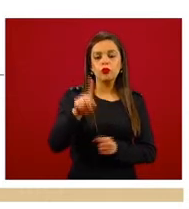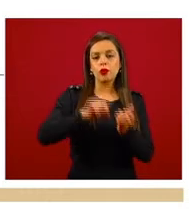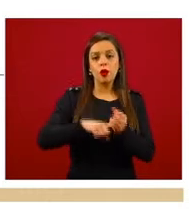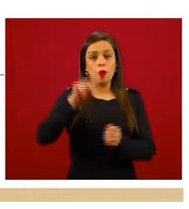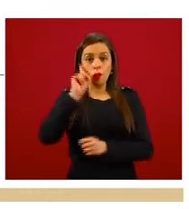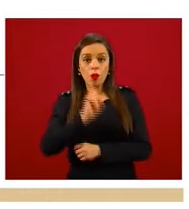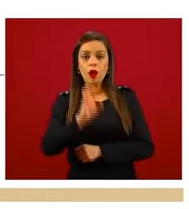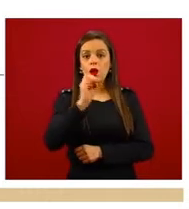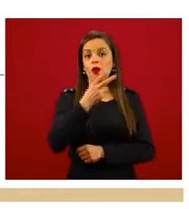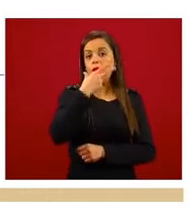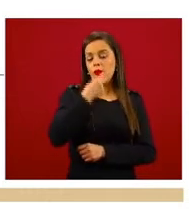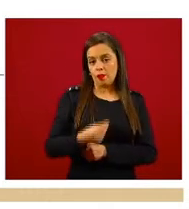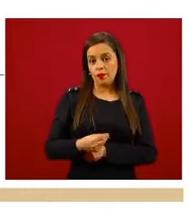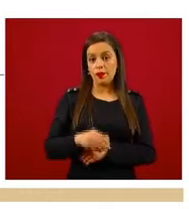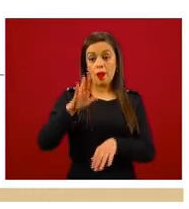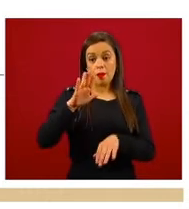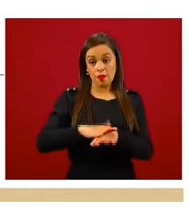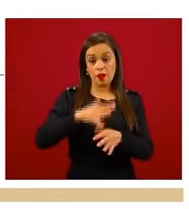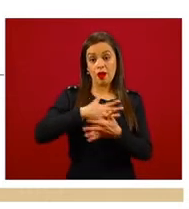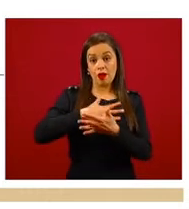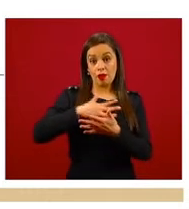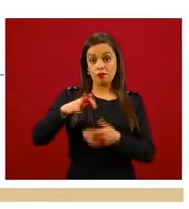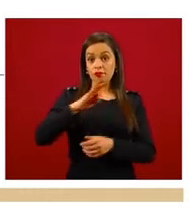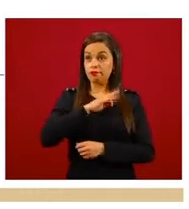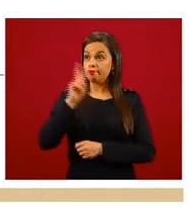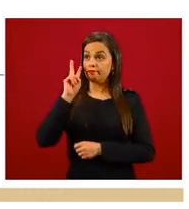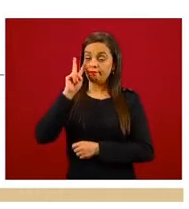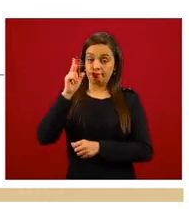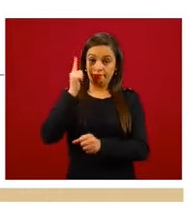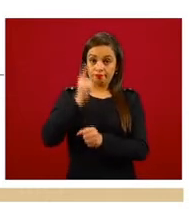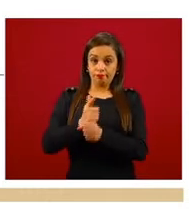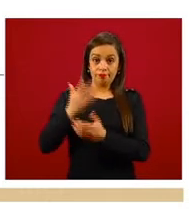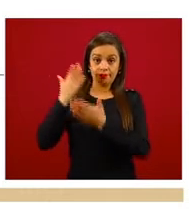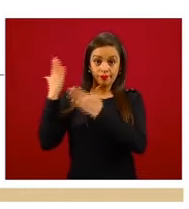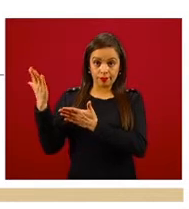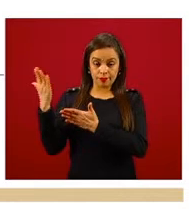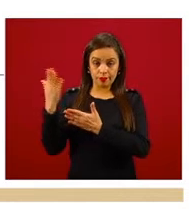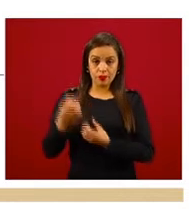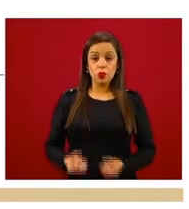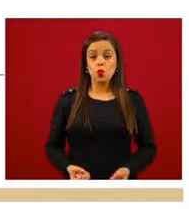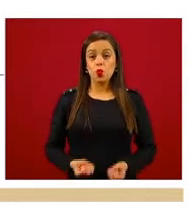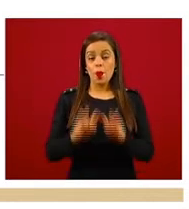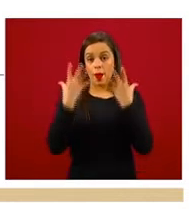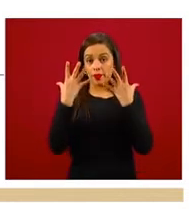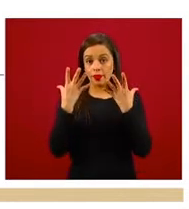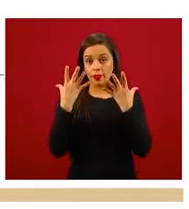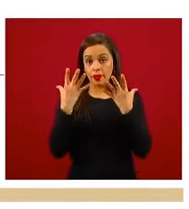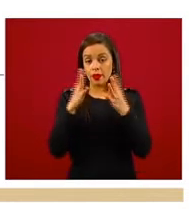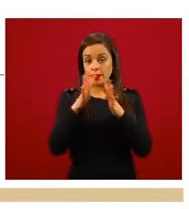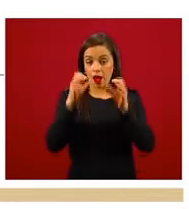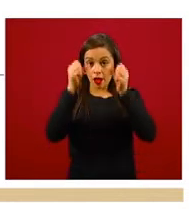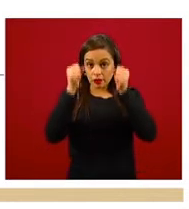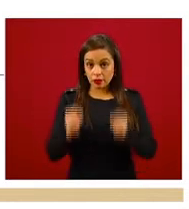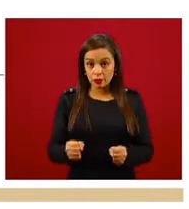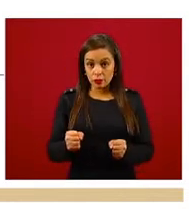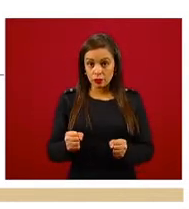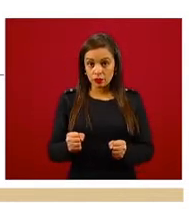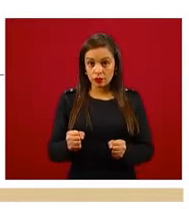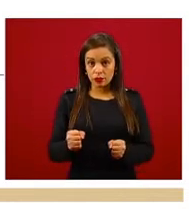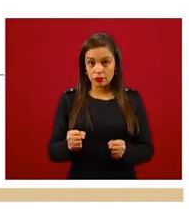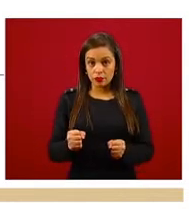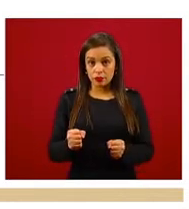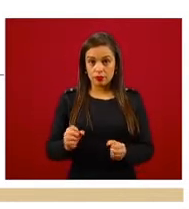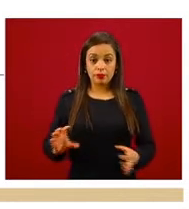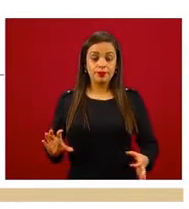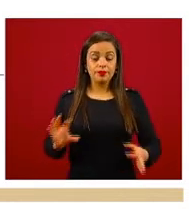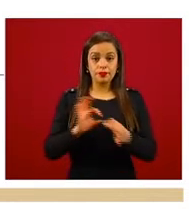by gender. You can see here the largest impact based on the number of